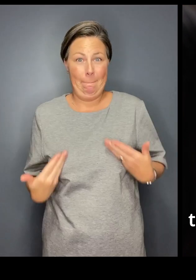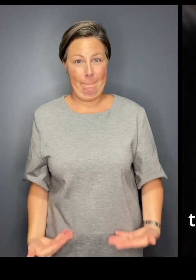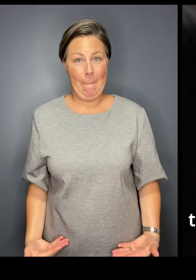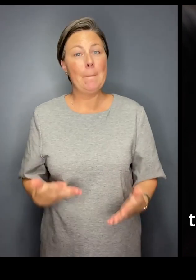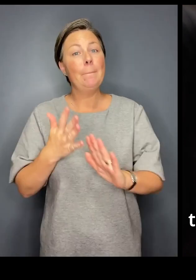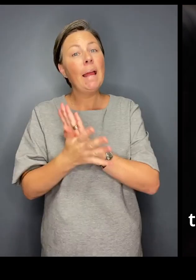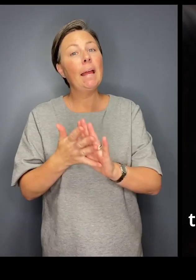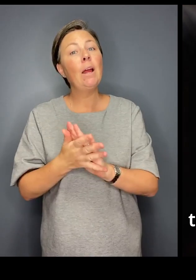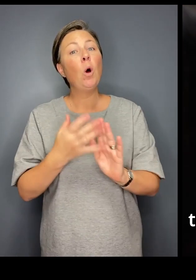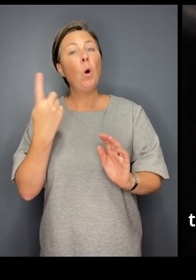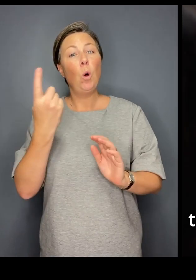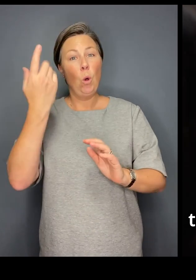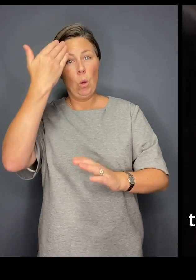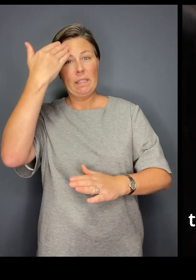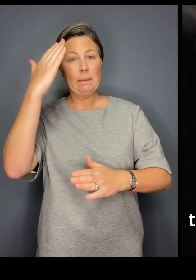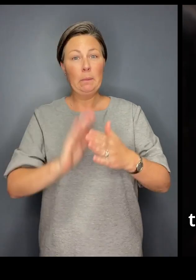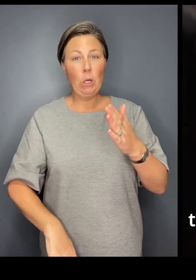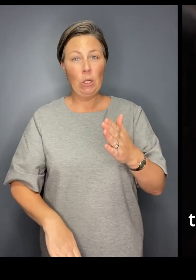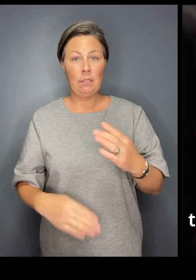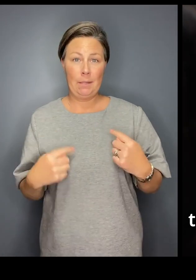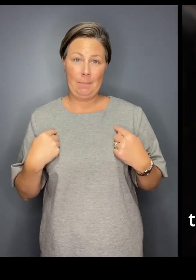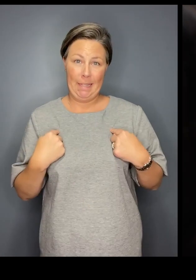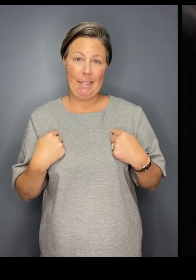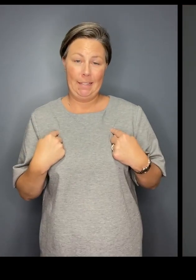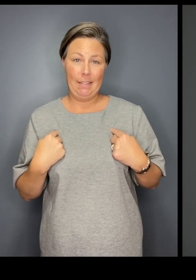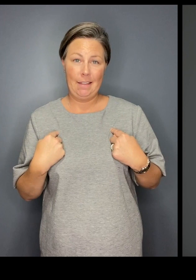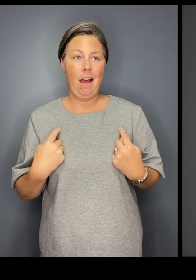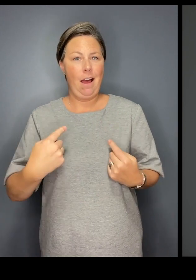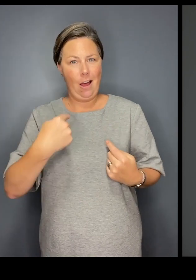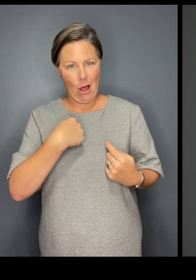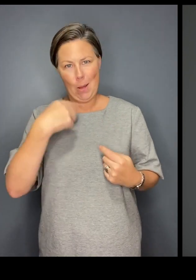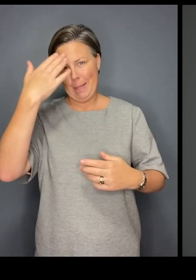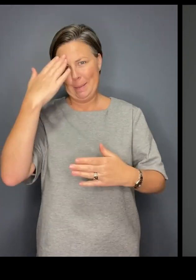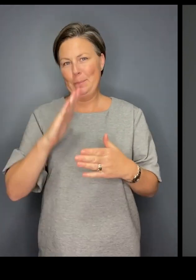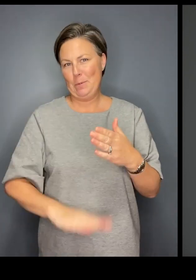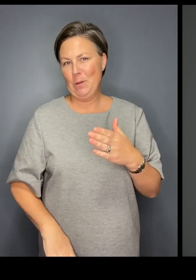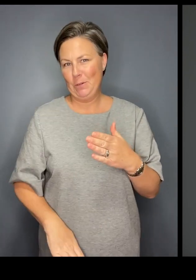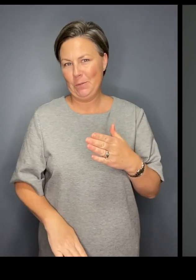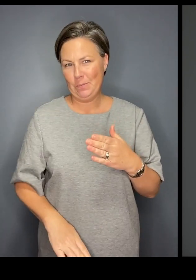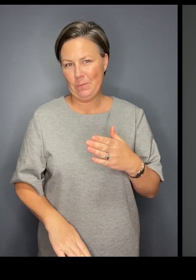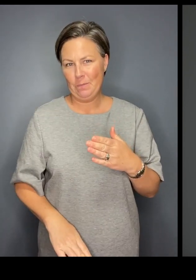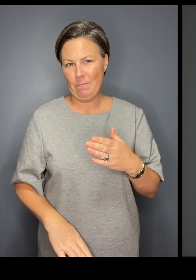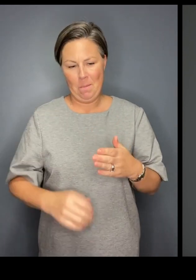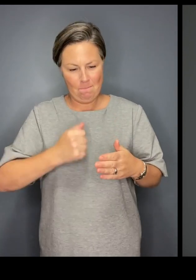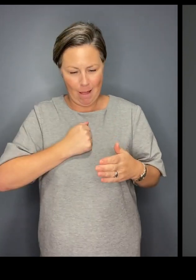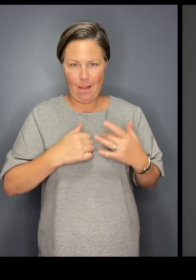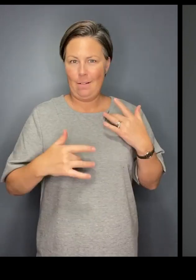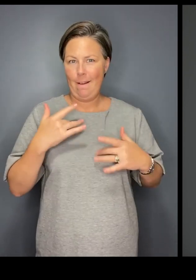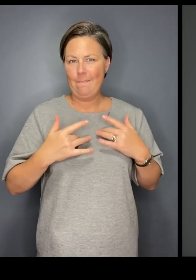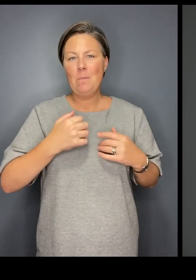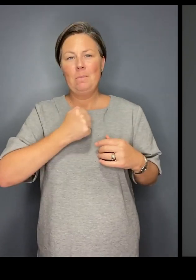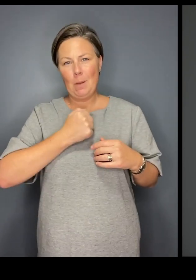therefore I am the expert of my own experience, and